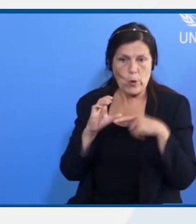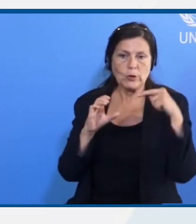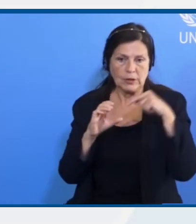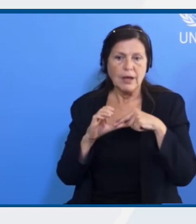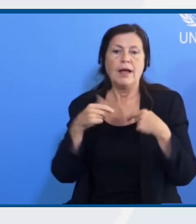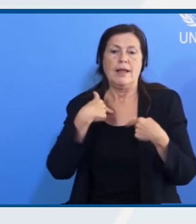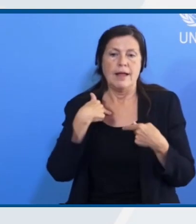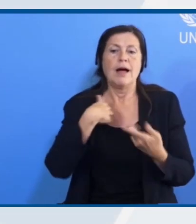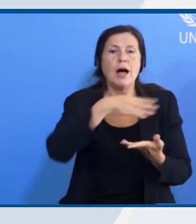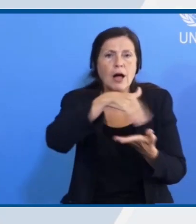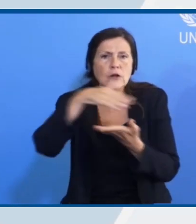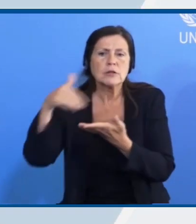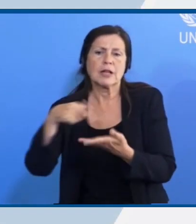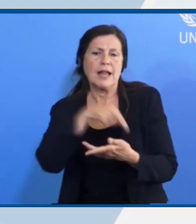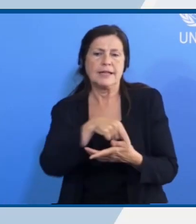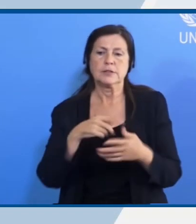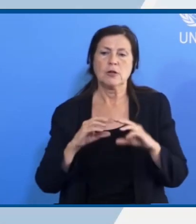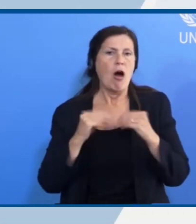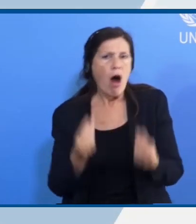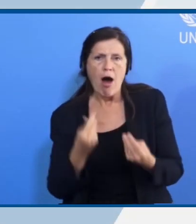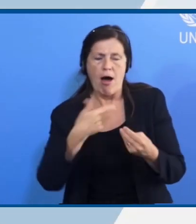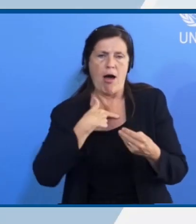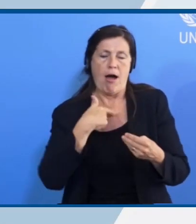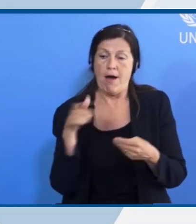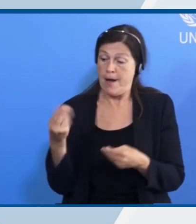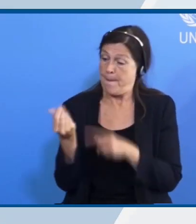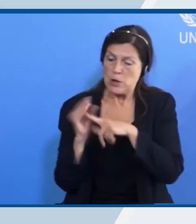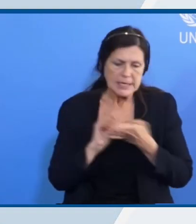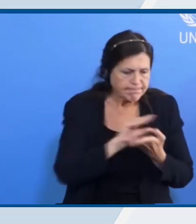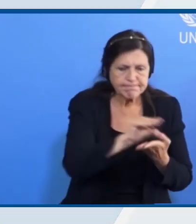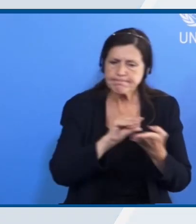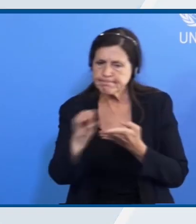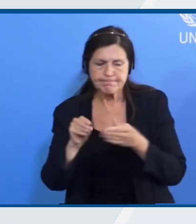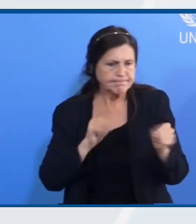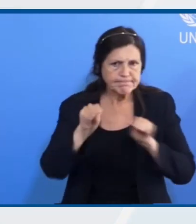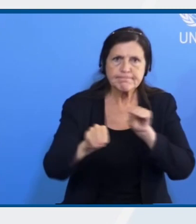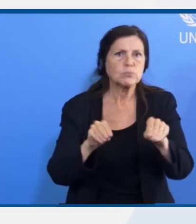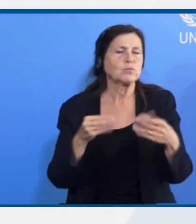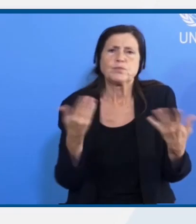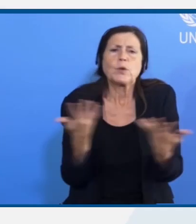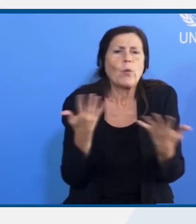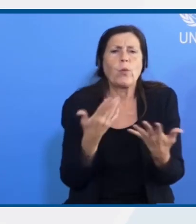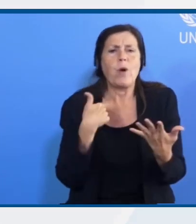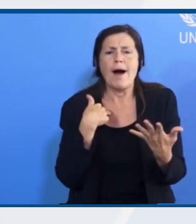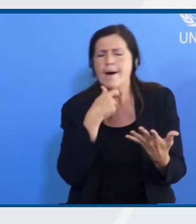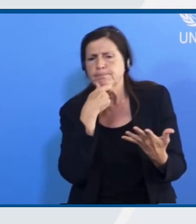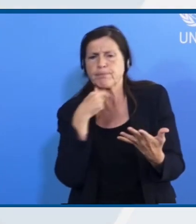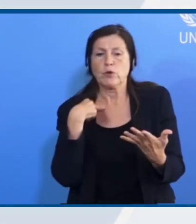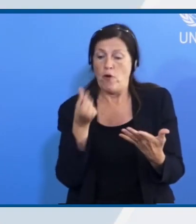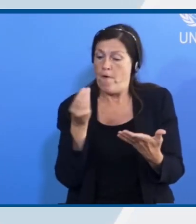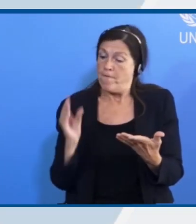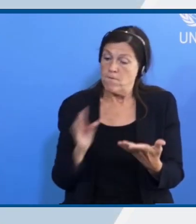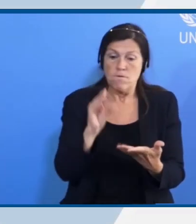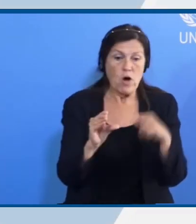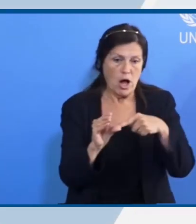in our we are designing the product, how we can, what kind of funds we have to give to